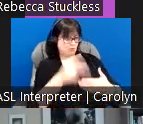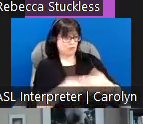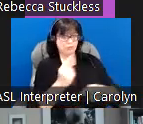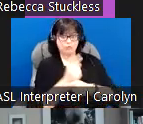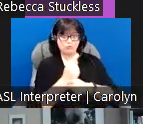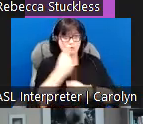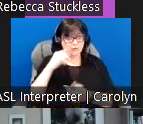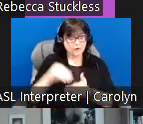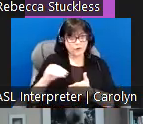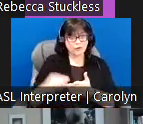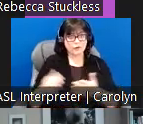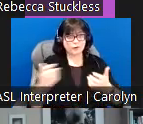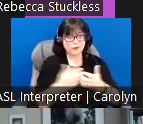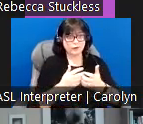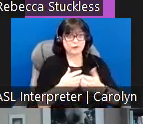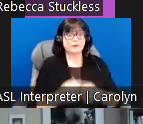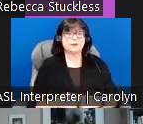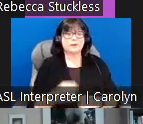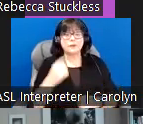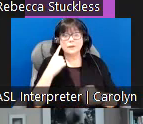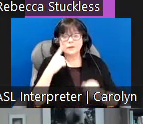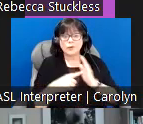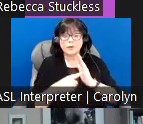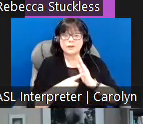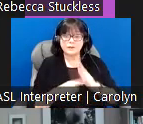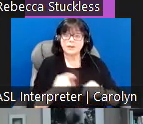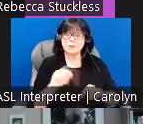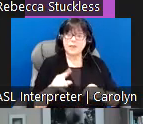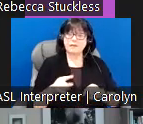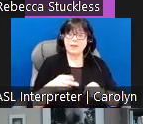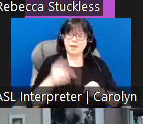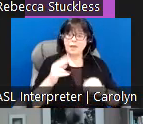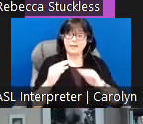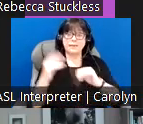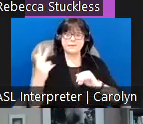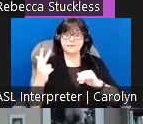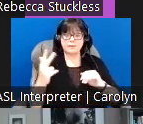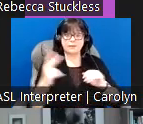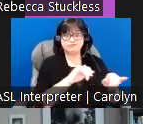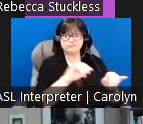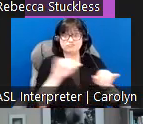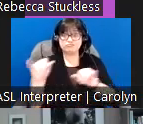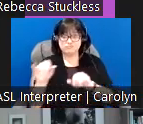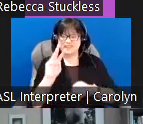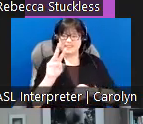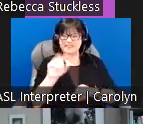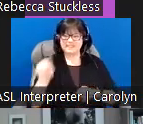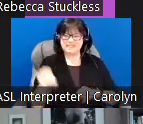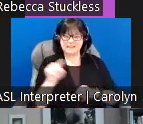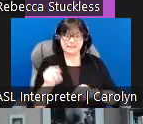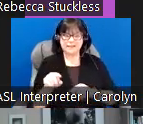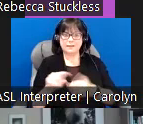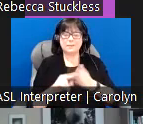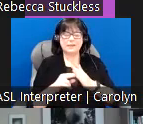scored strong across the board in a level 3. We know that they're not meant for our agency because we work mainly with level 1. So we can use it